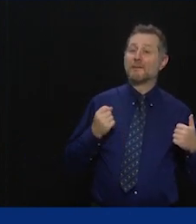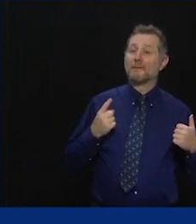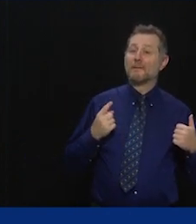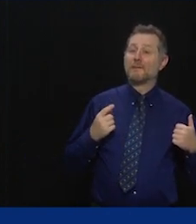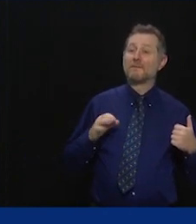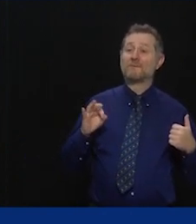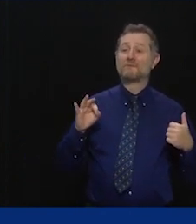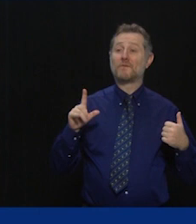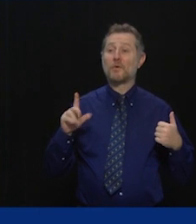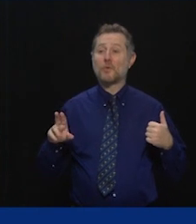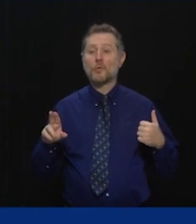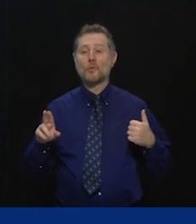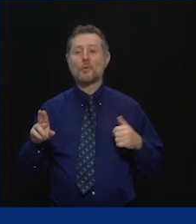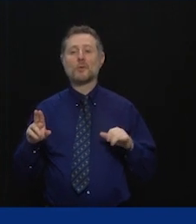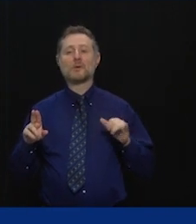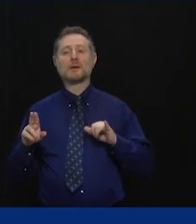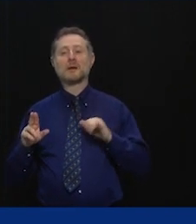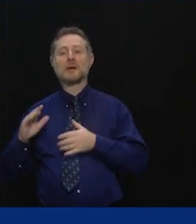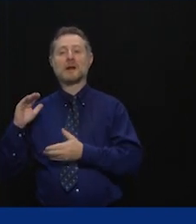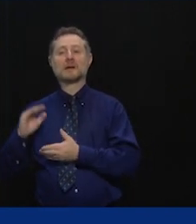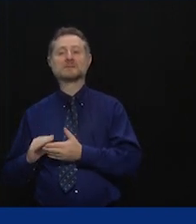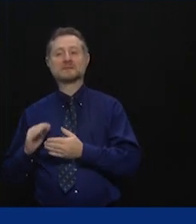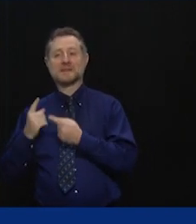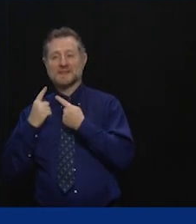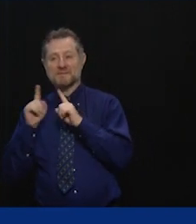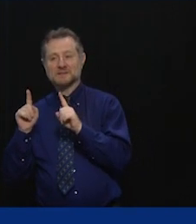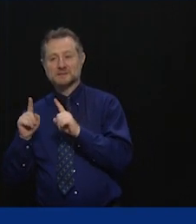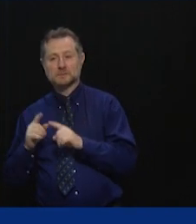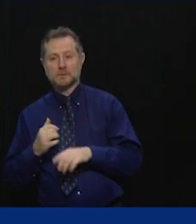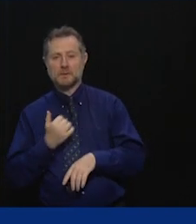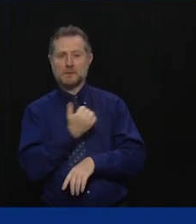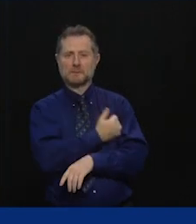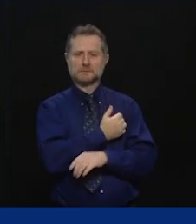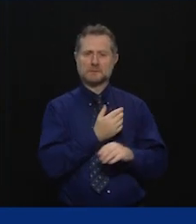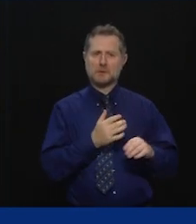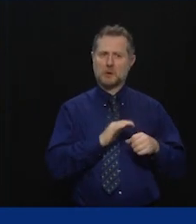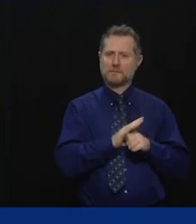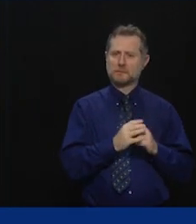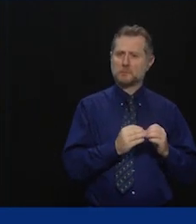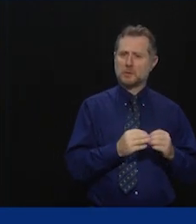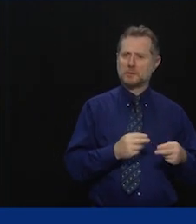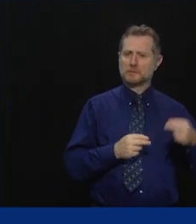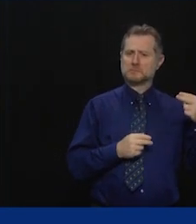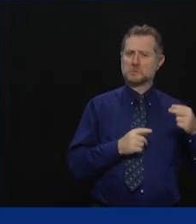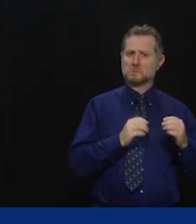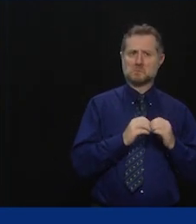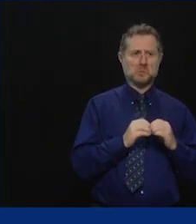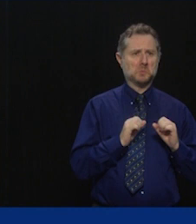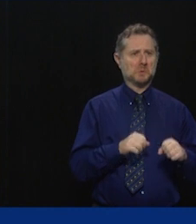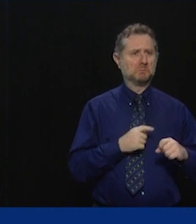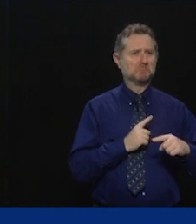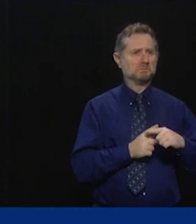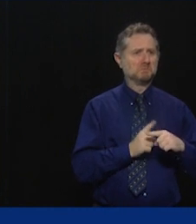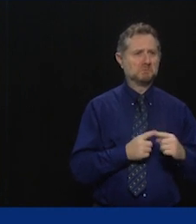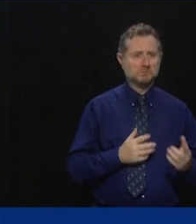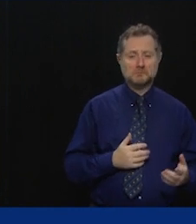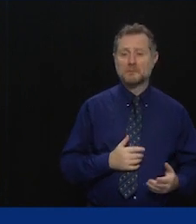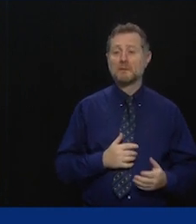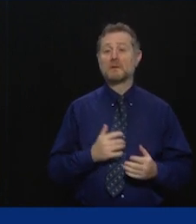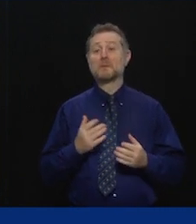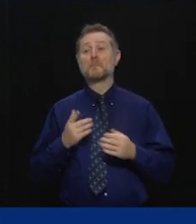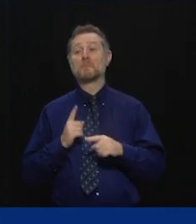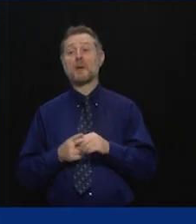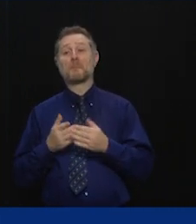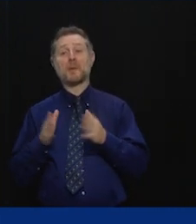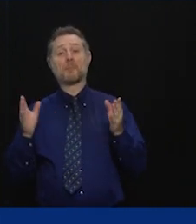are still very, very high, and people should be encouraged by these numbers. We also are going to be informing the public about a new